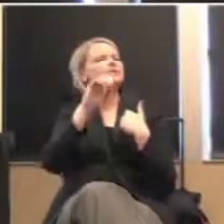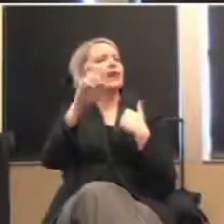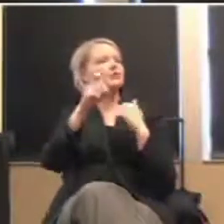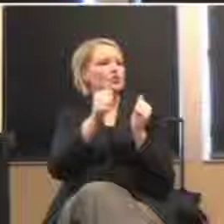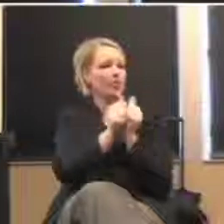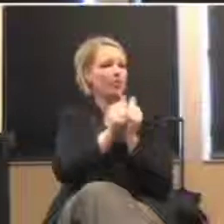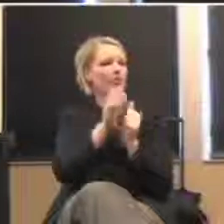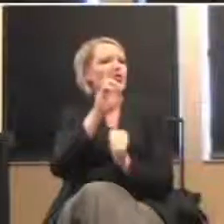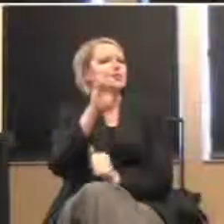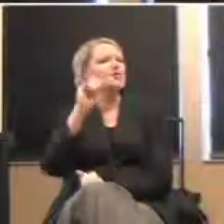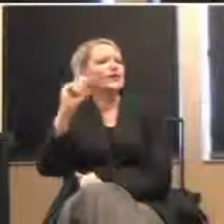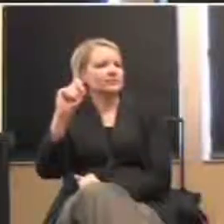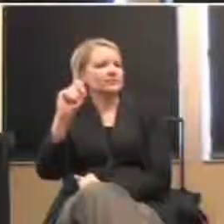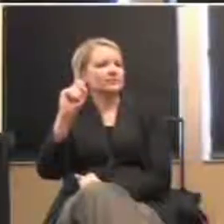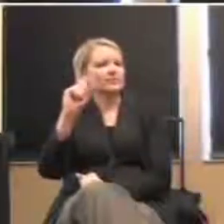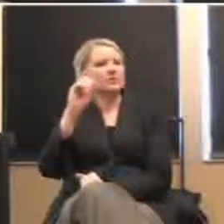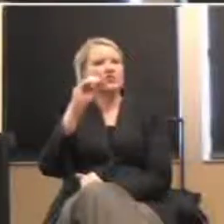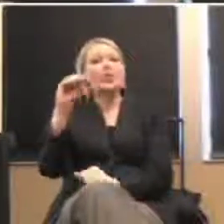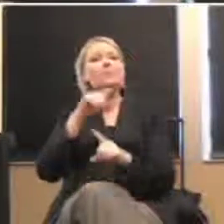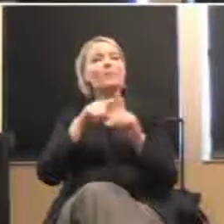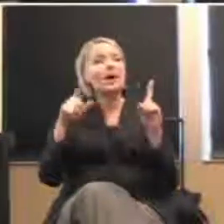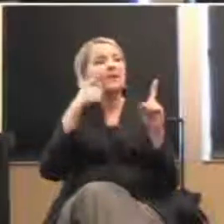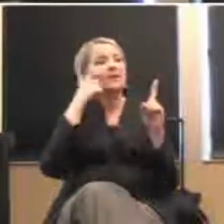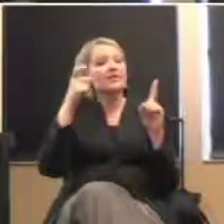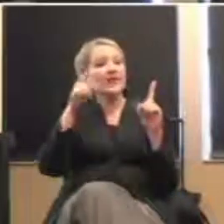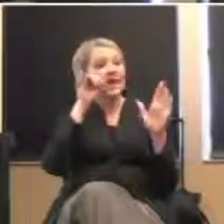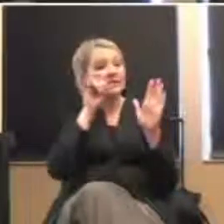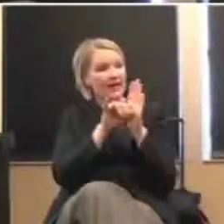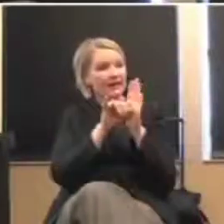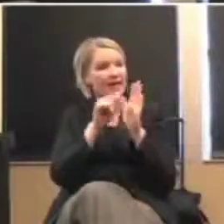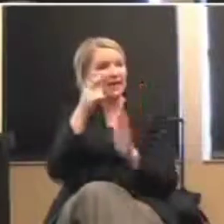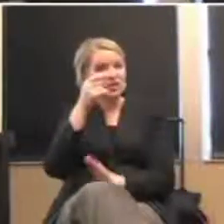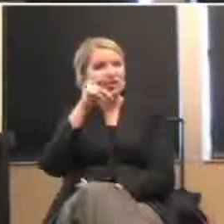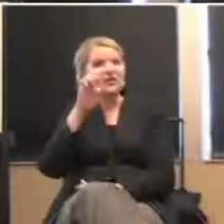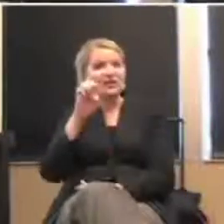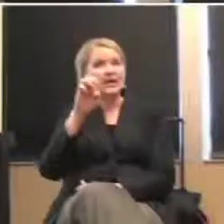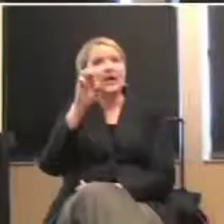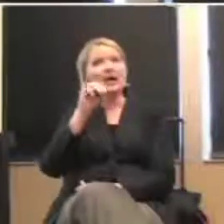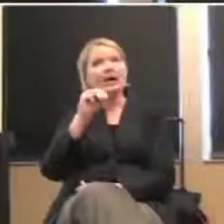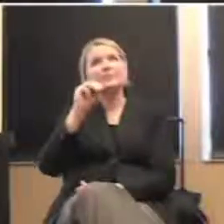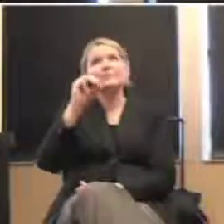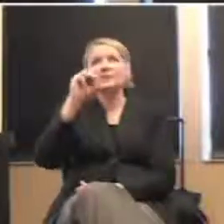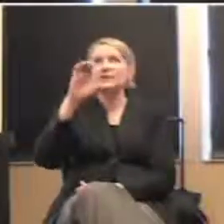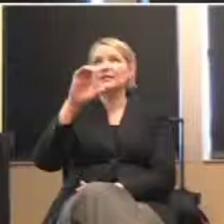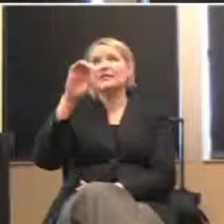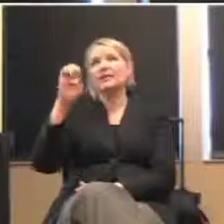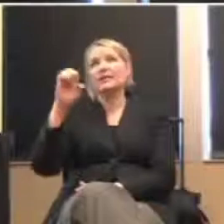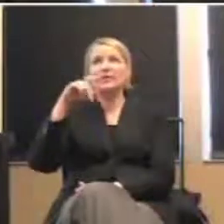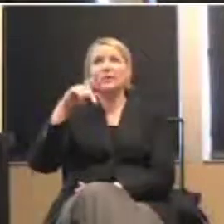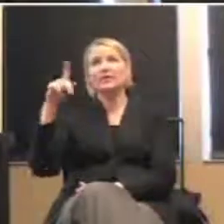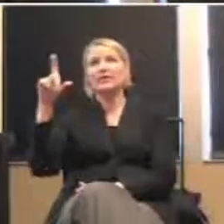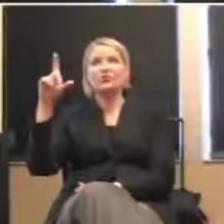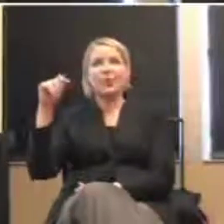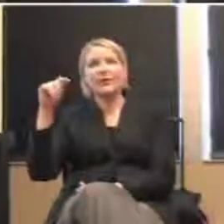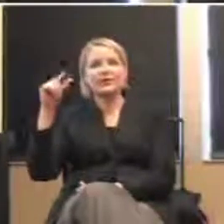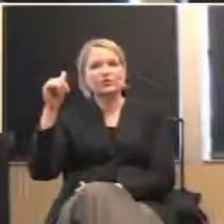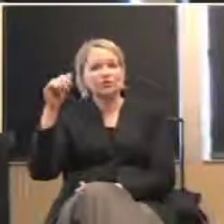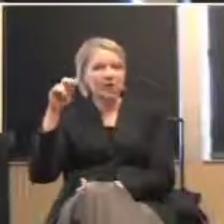Rett's disorder. But because they have identified the gene, it's the MCEPP 20-something